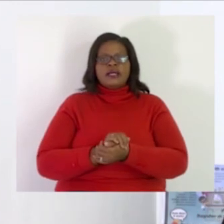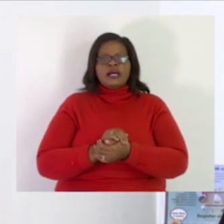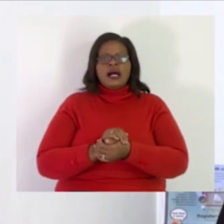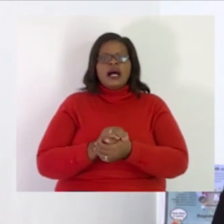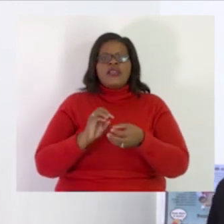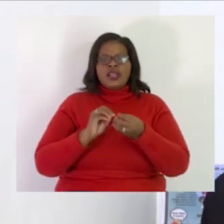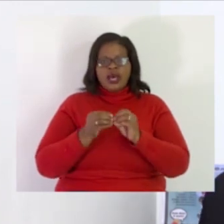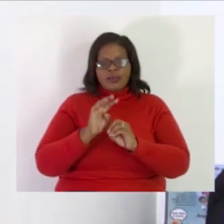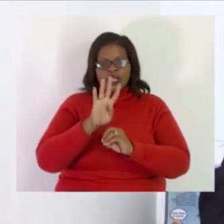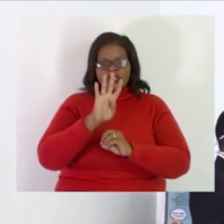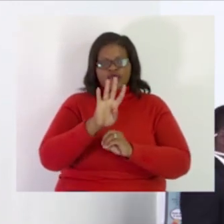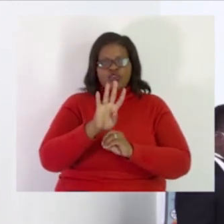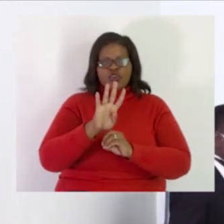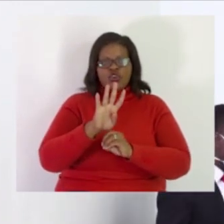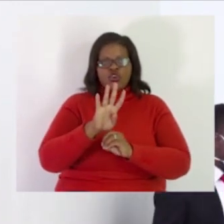4.